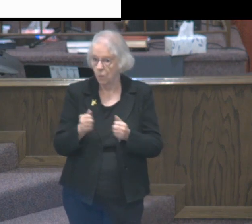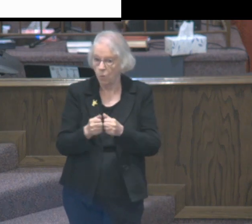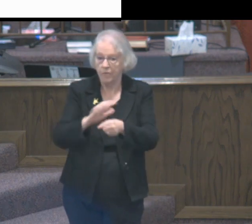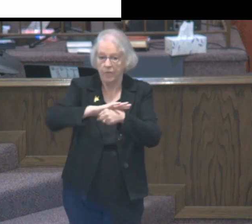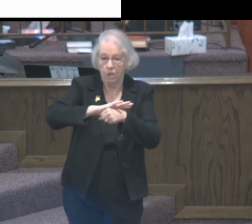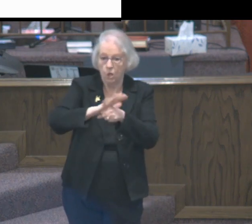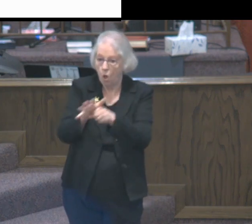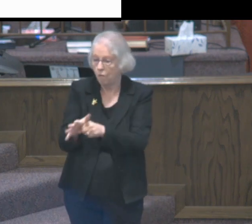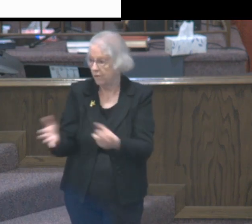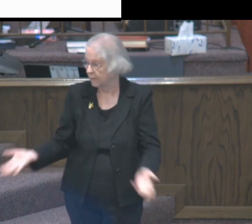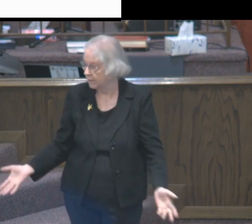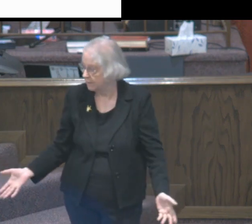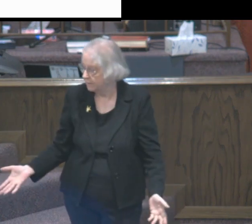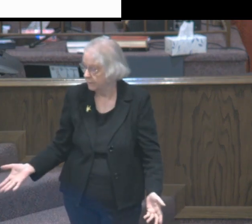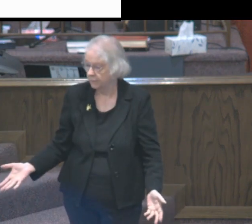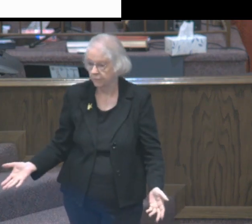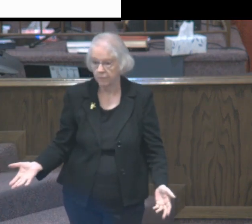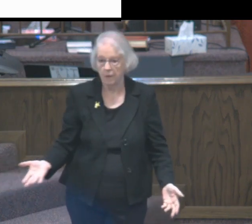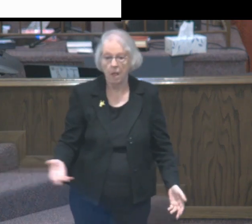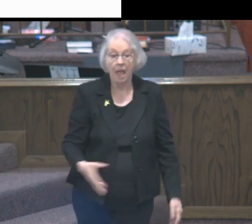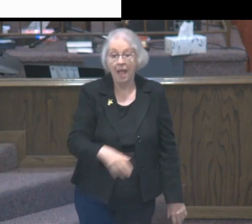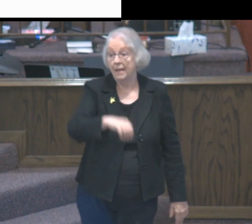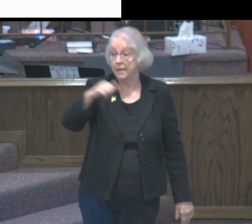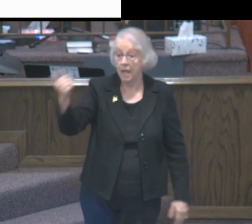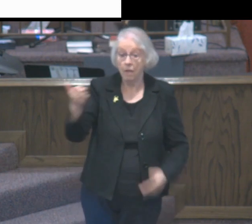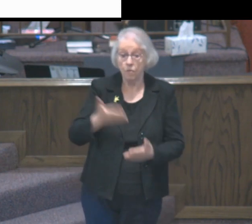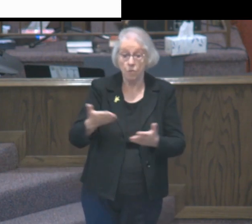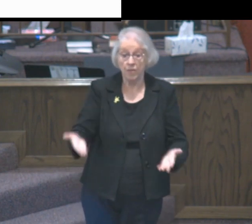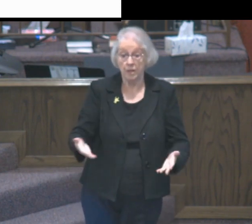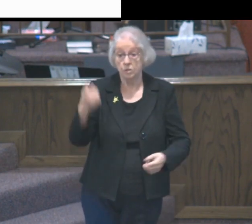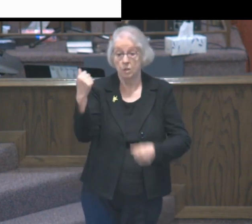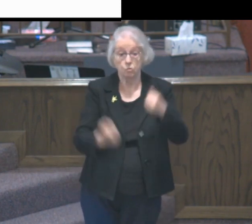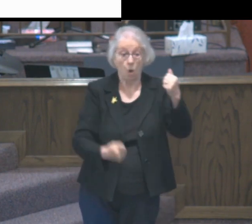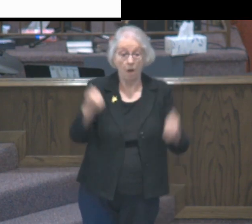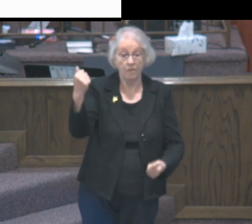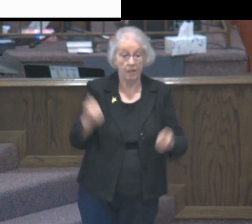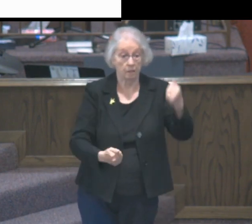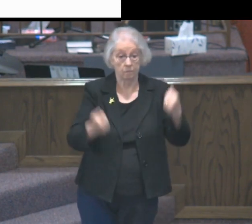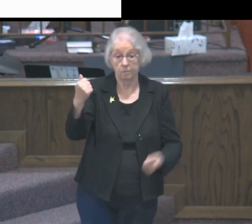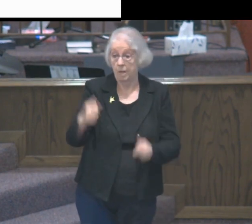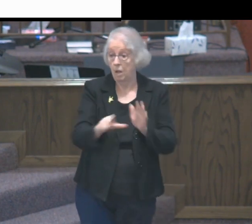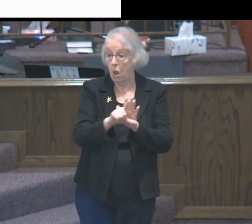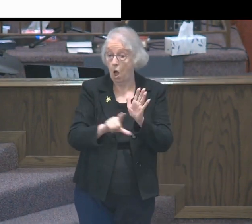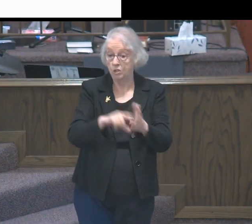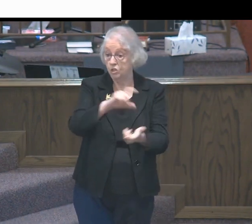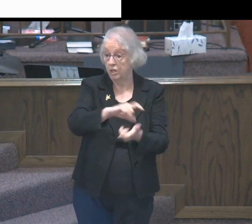culture, current values, if you will. That's just the nature of man.